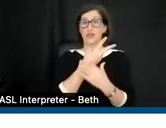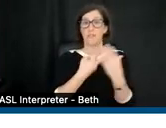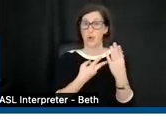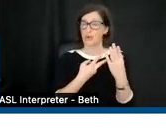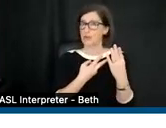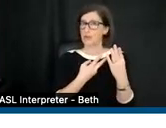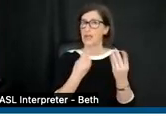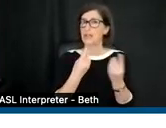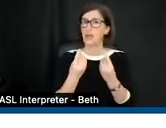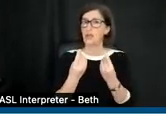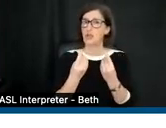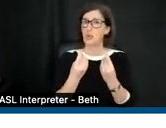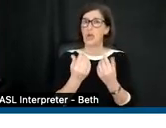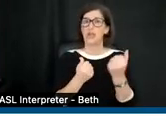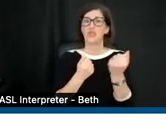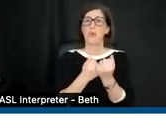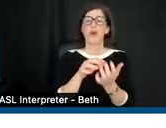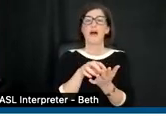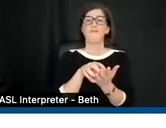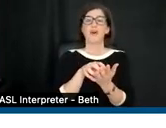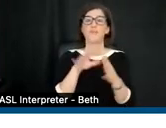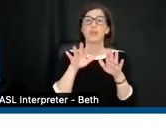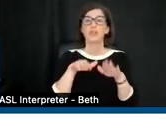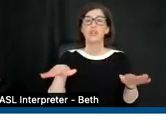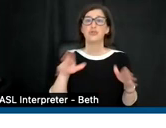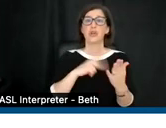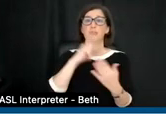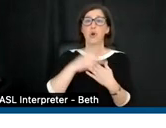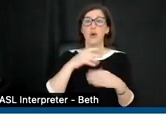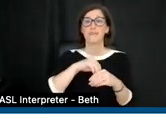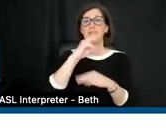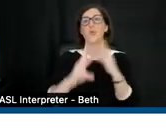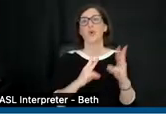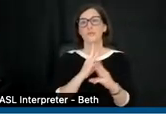engaged in supporting vulnerable children programs worldwide.